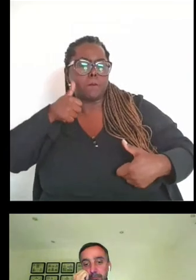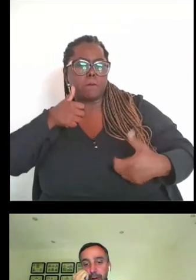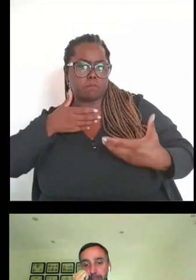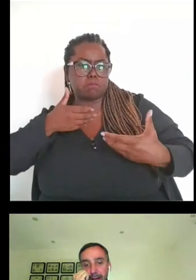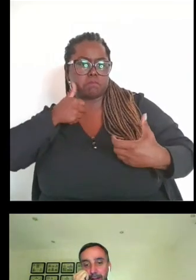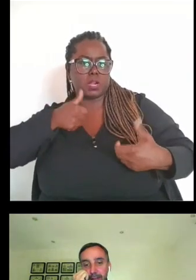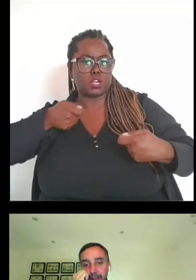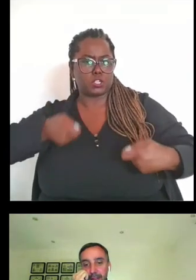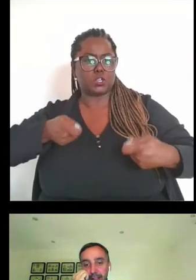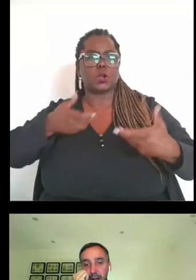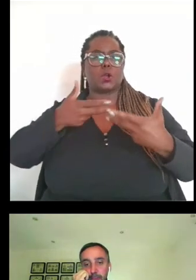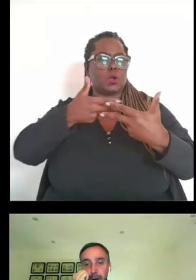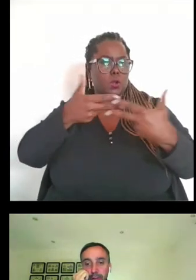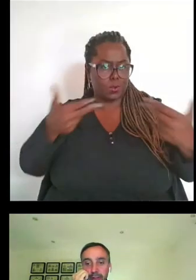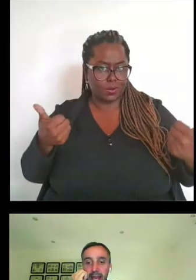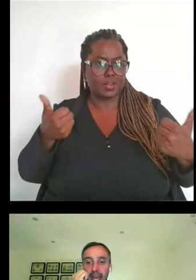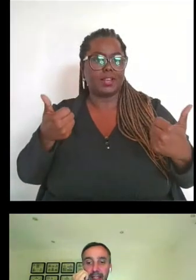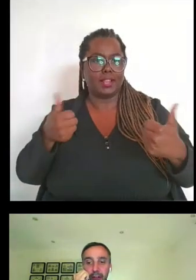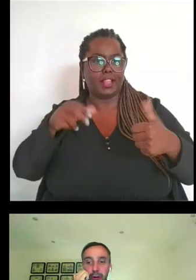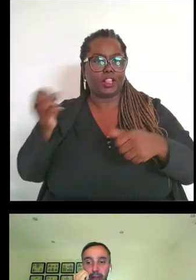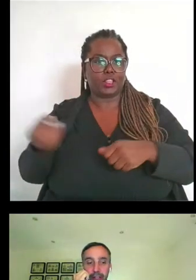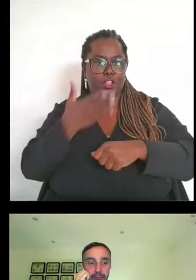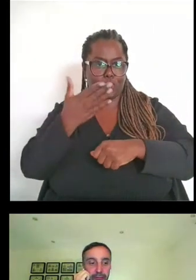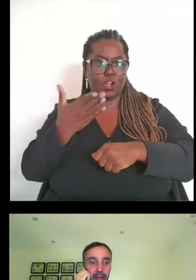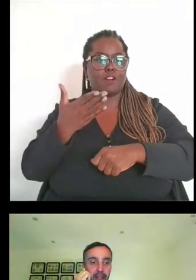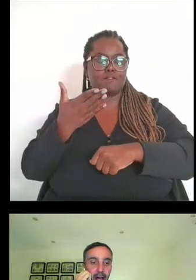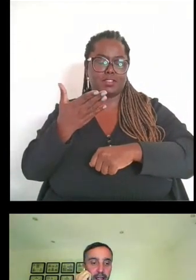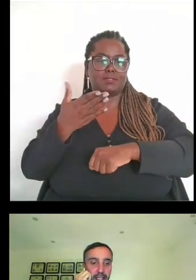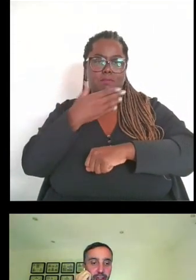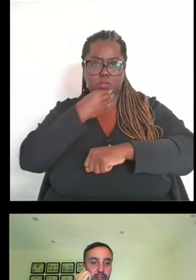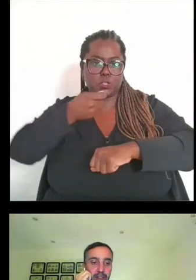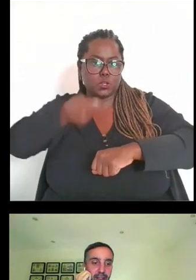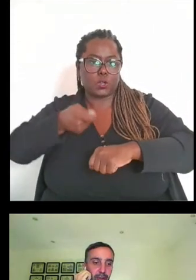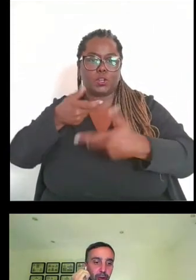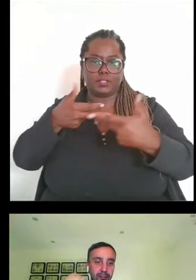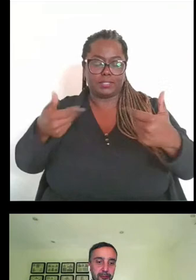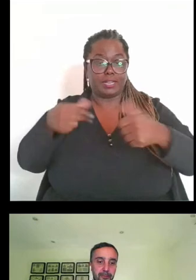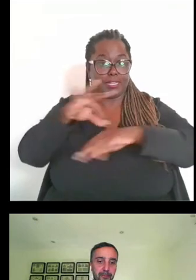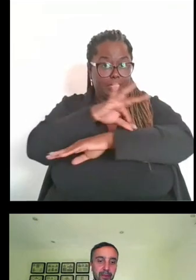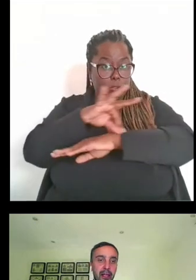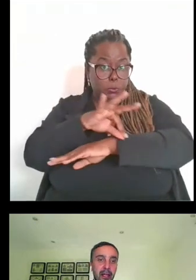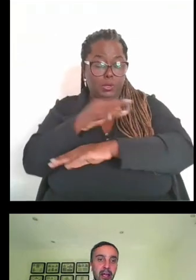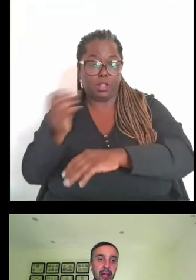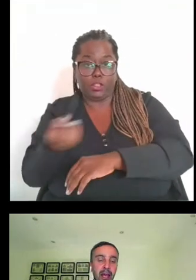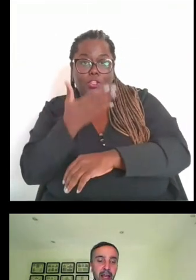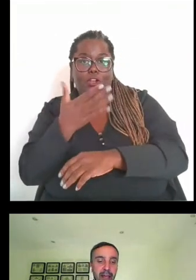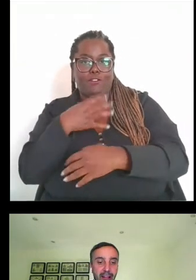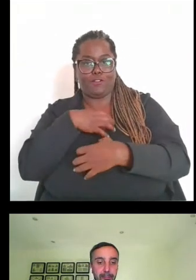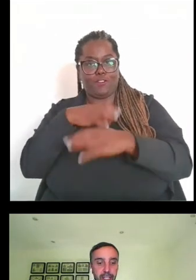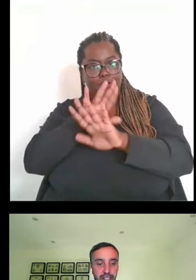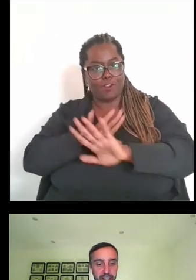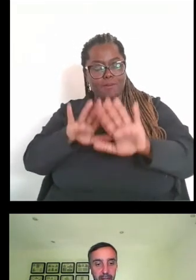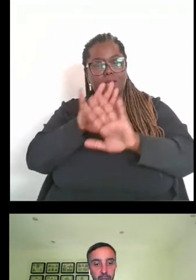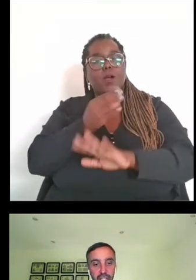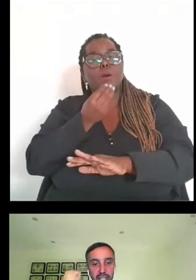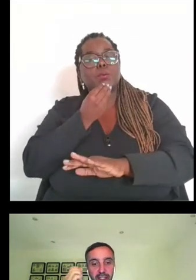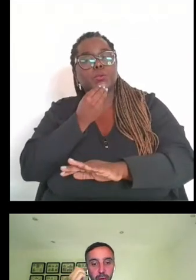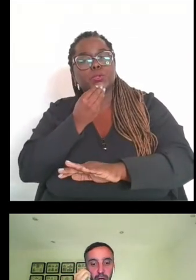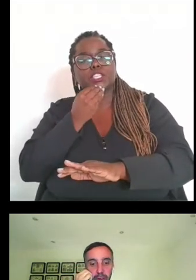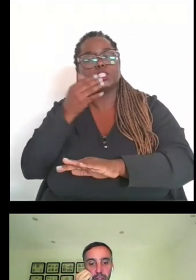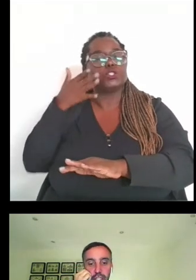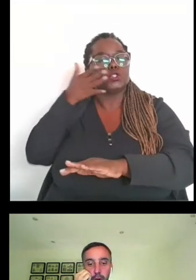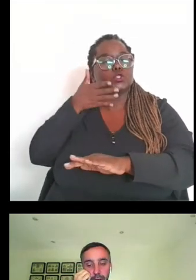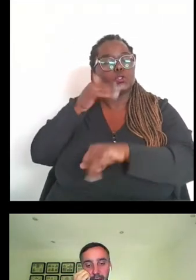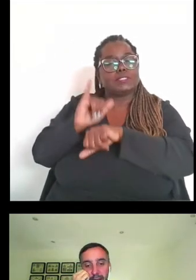approaches and protectors that oppose the hater normative architectural discourse the exhibition in